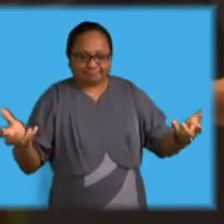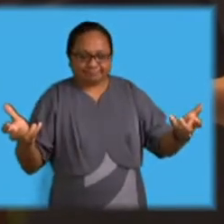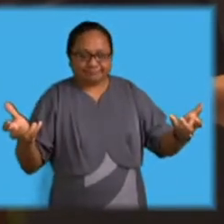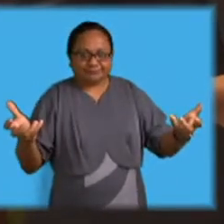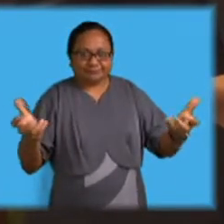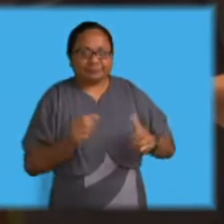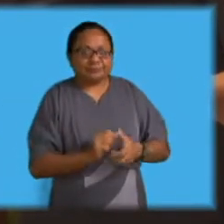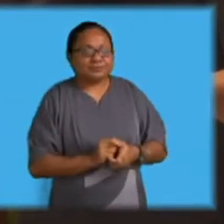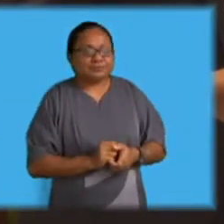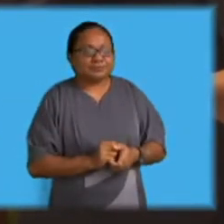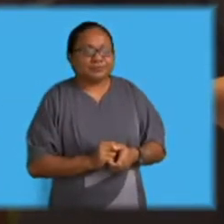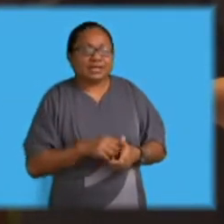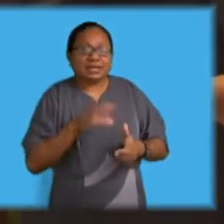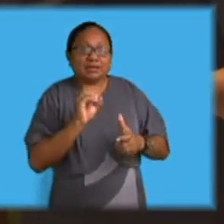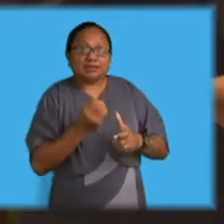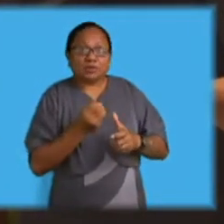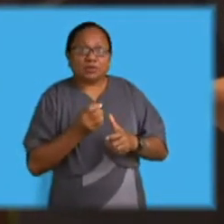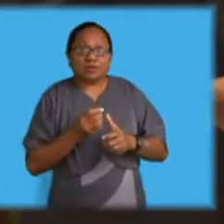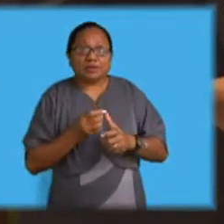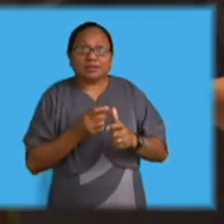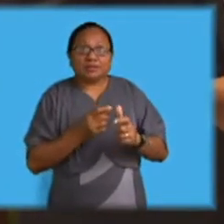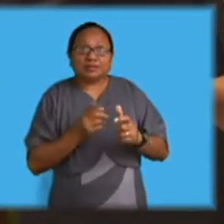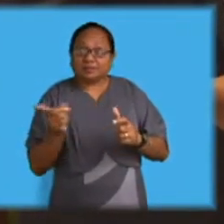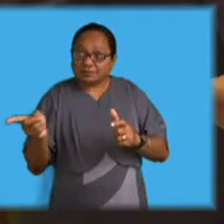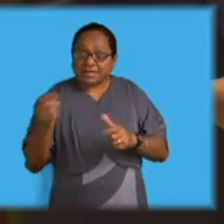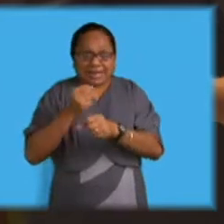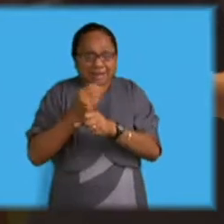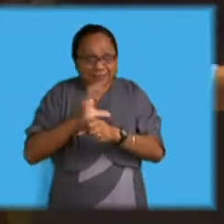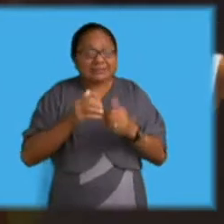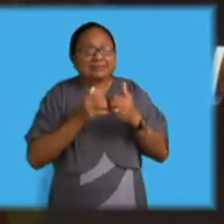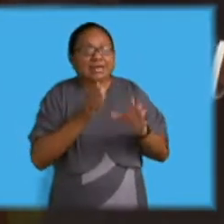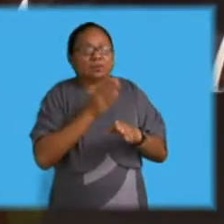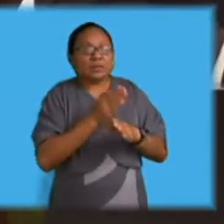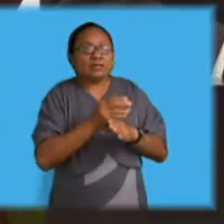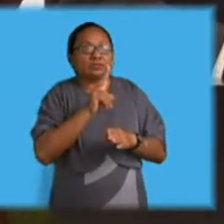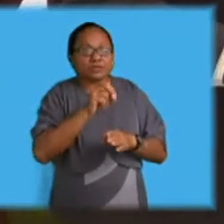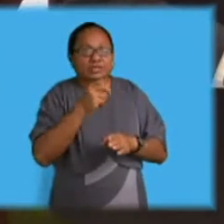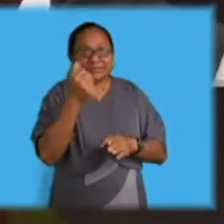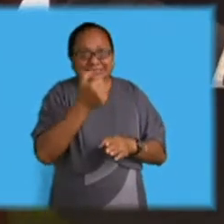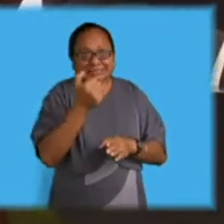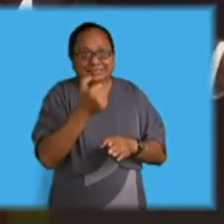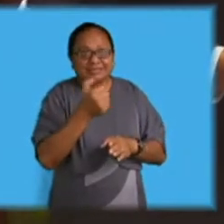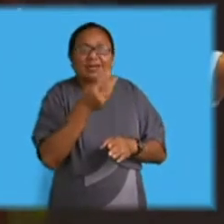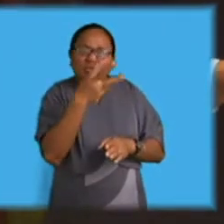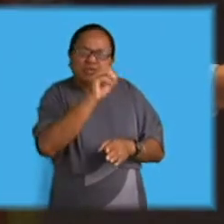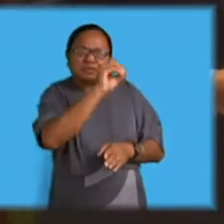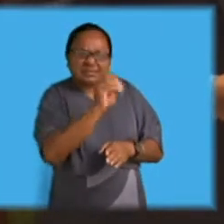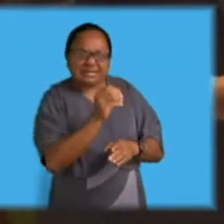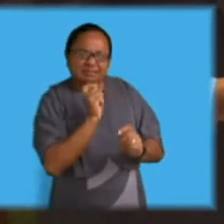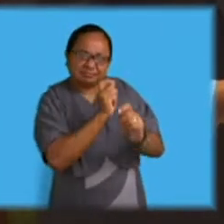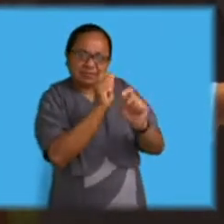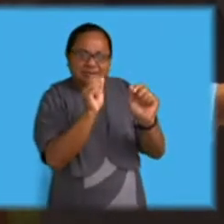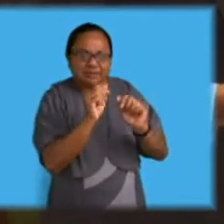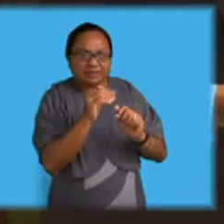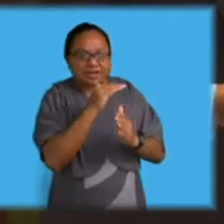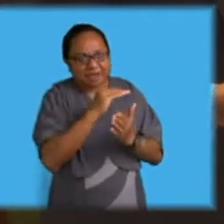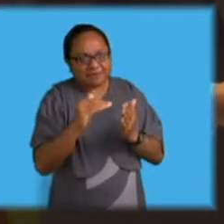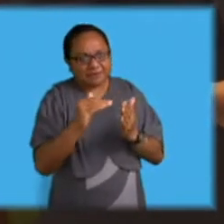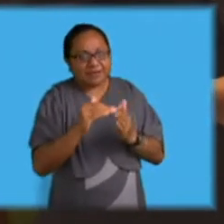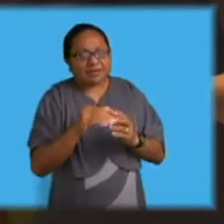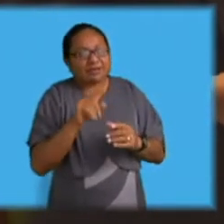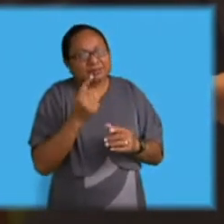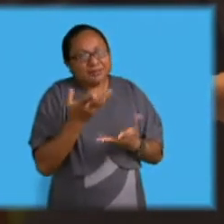site. The contractor commenced work in 2016 and completed about 30% of the work. But due to